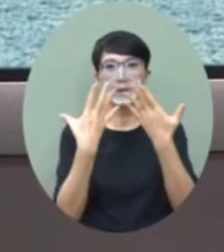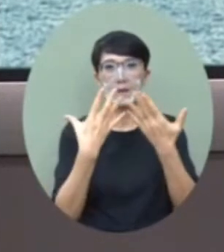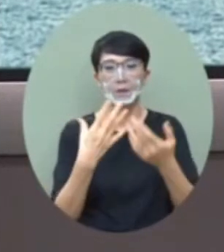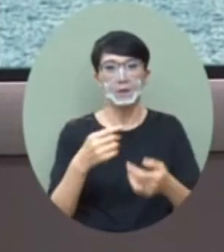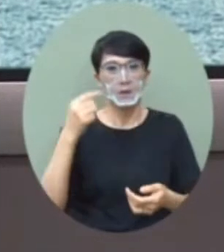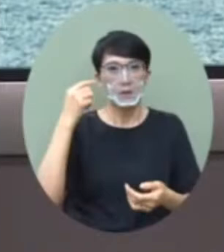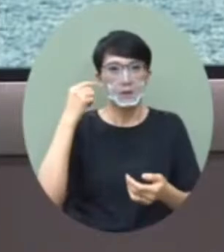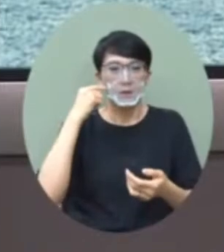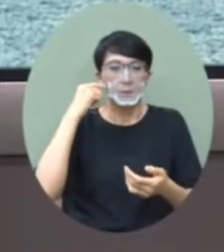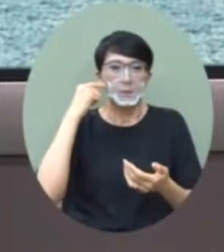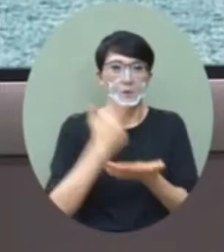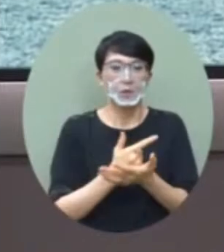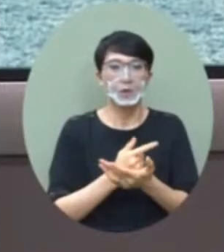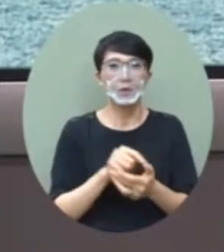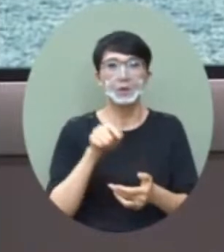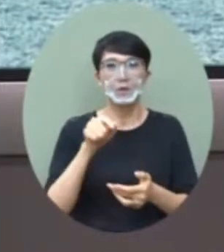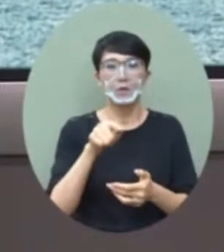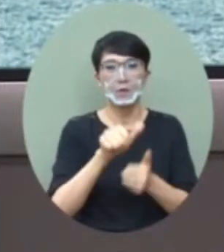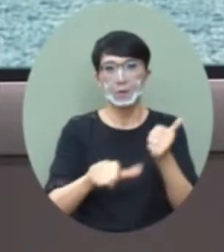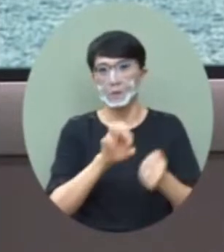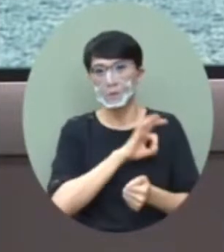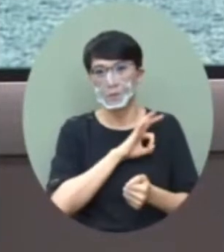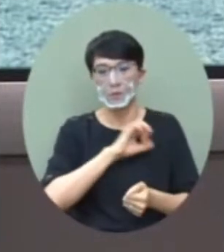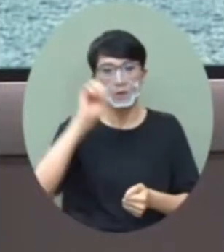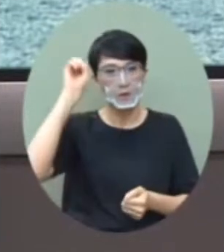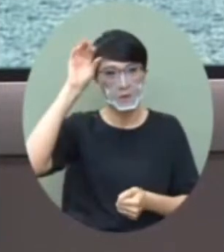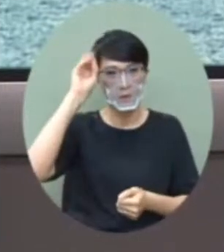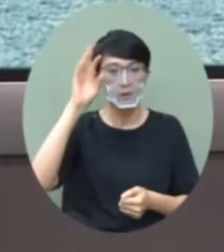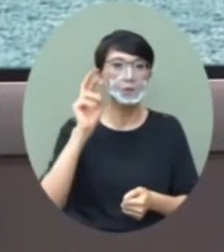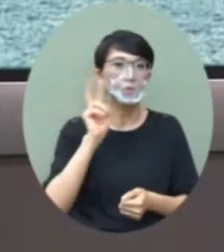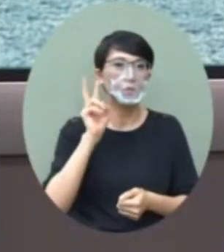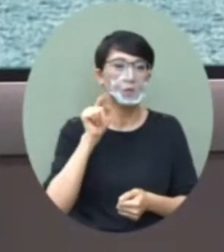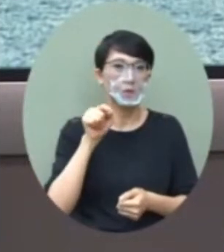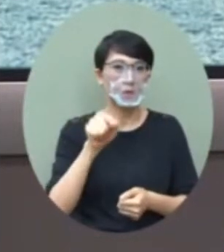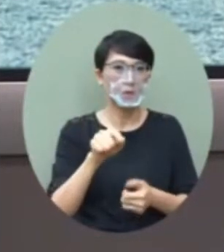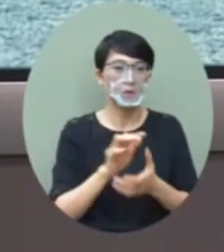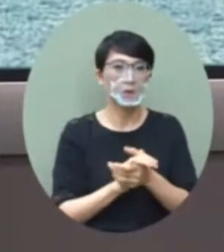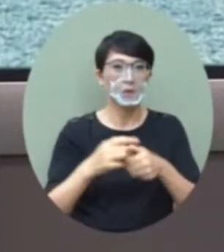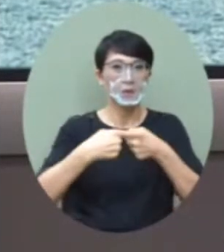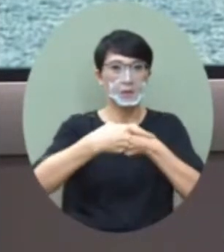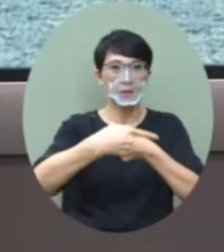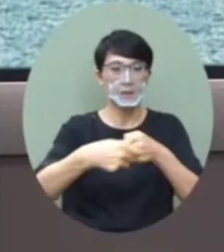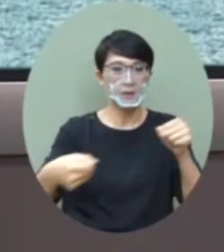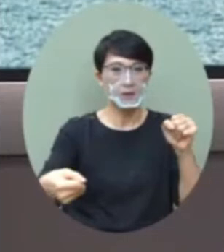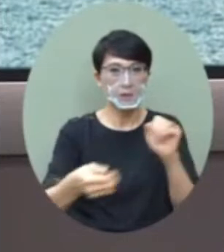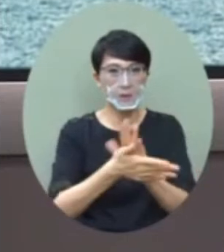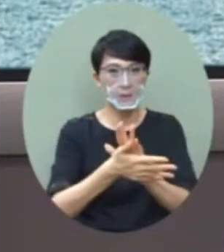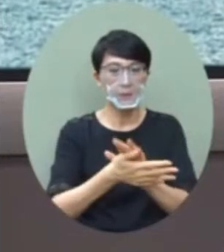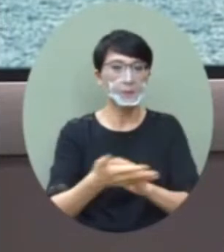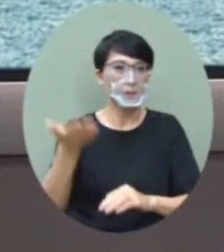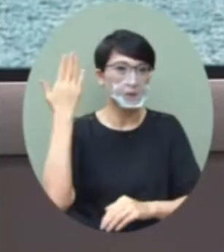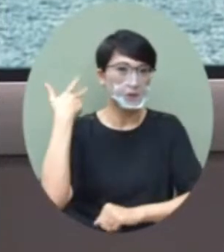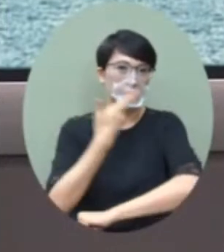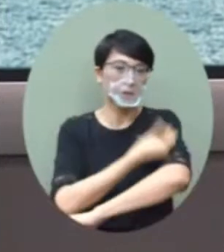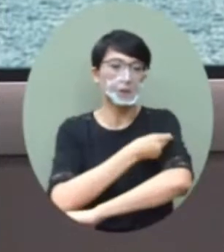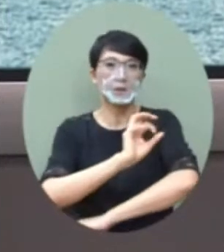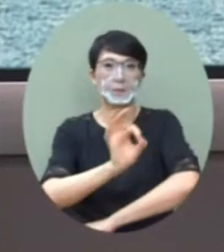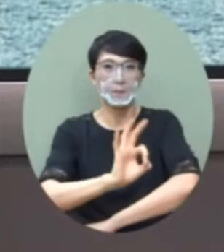So the first infection was akin to the first dose of vaccine, so that was the